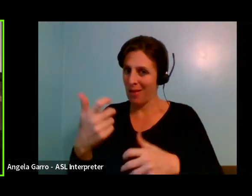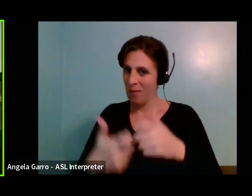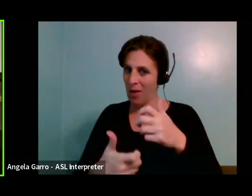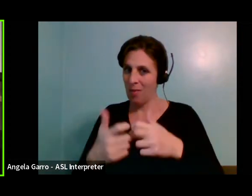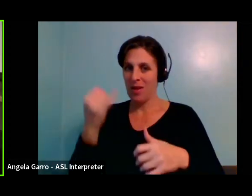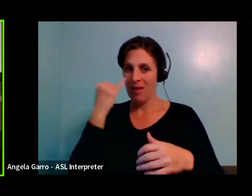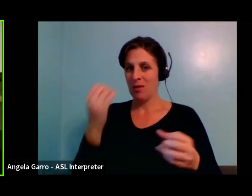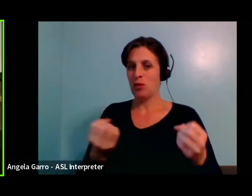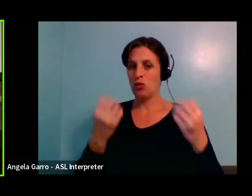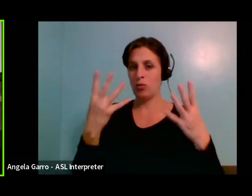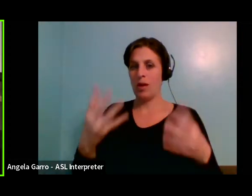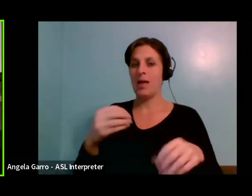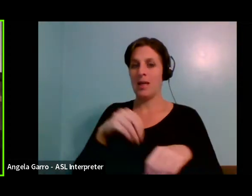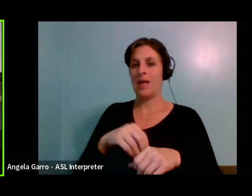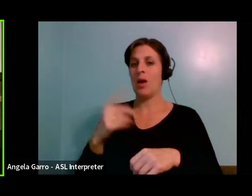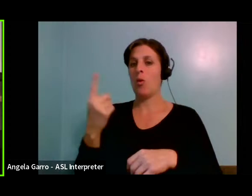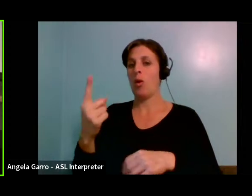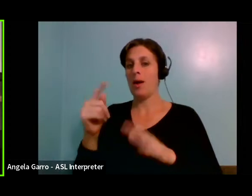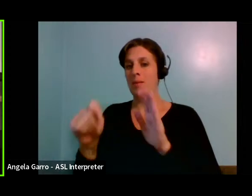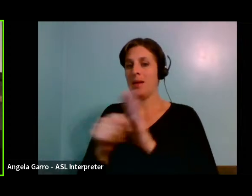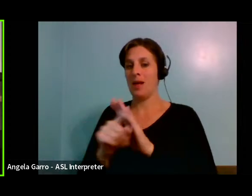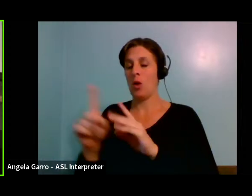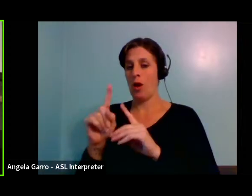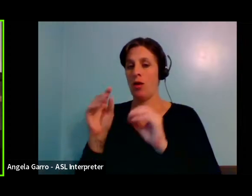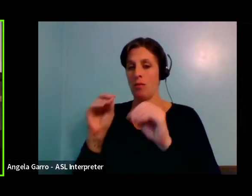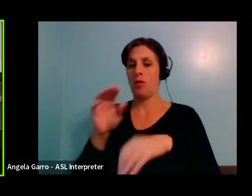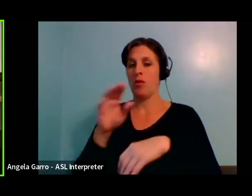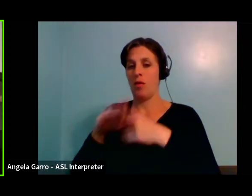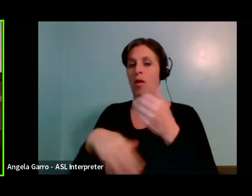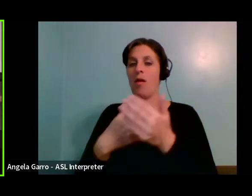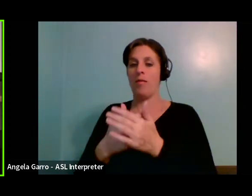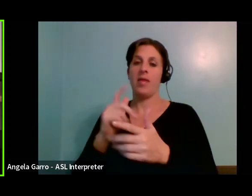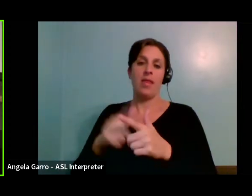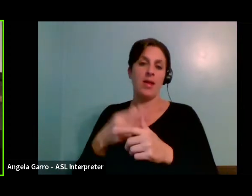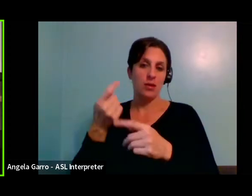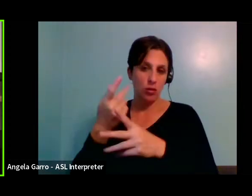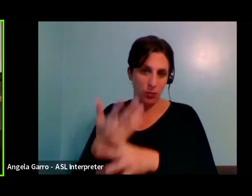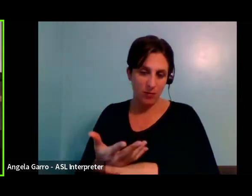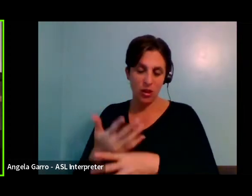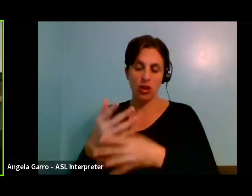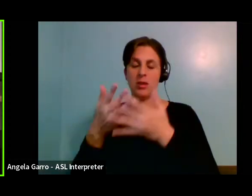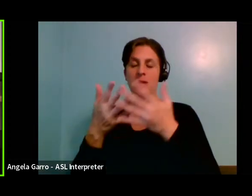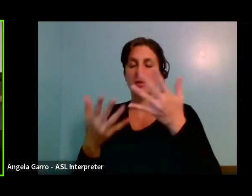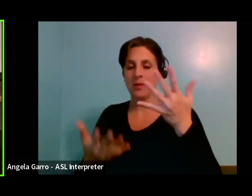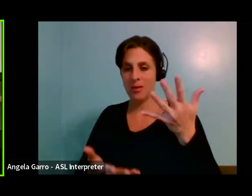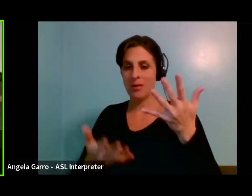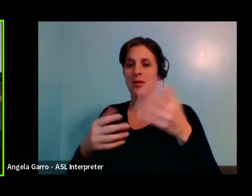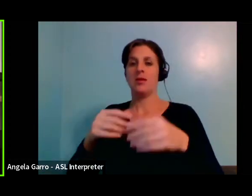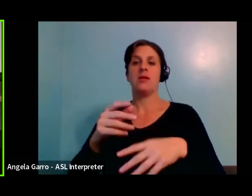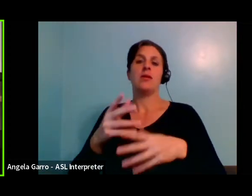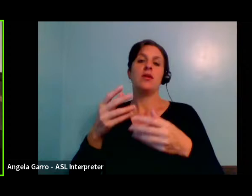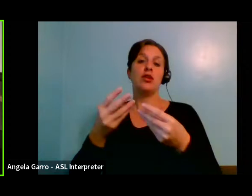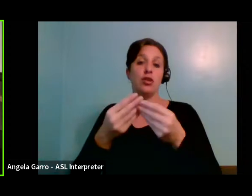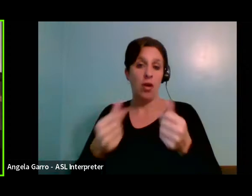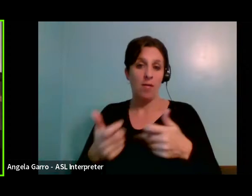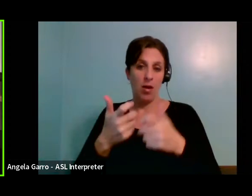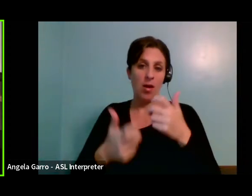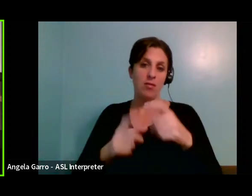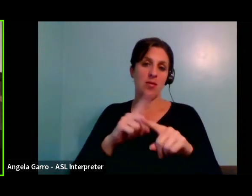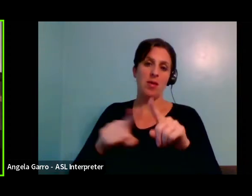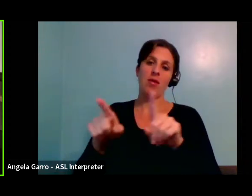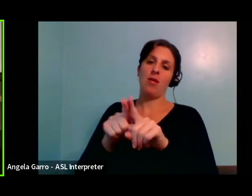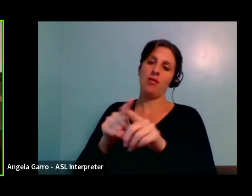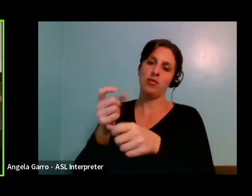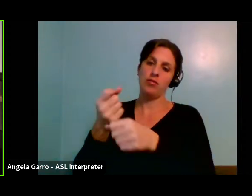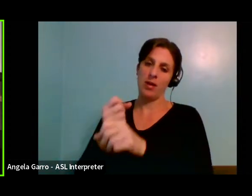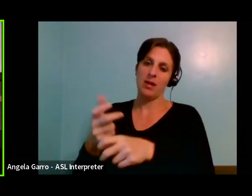too many in one period, where am I going to put them all? Yeah. And then supervision, and so it solves problems, but it also creates problems.